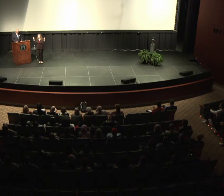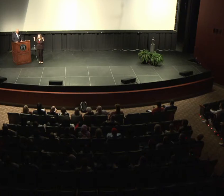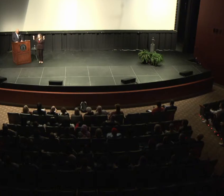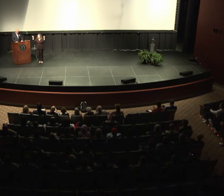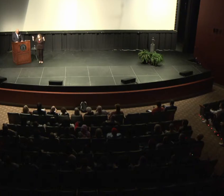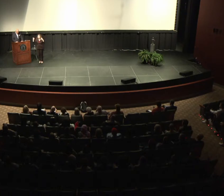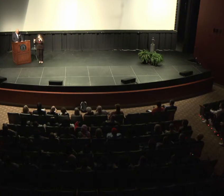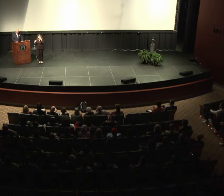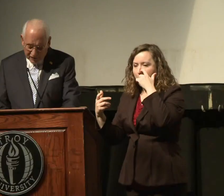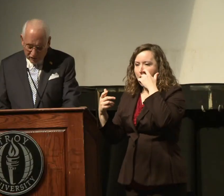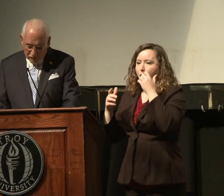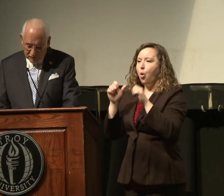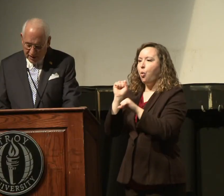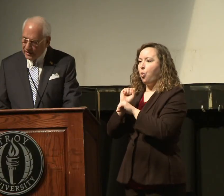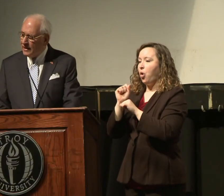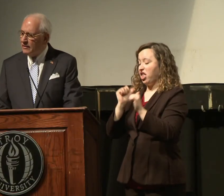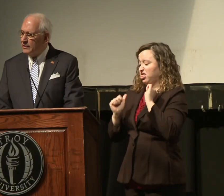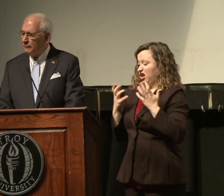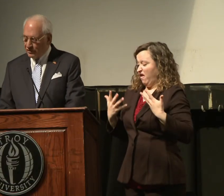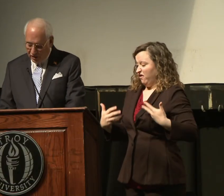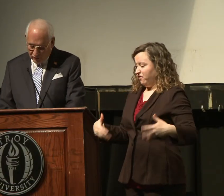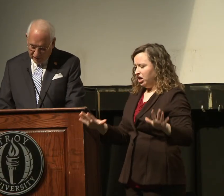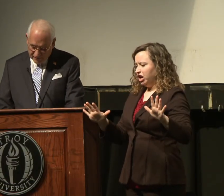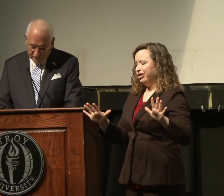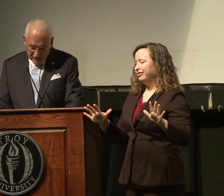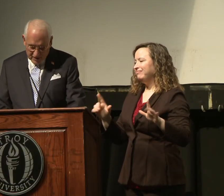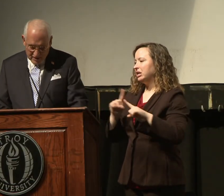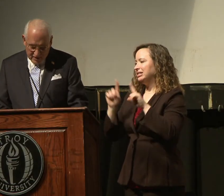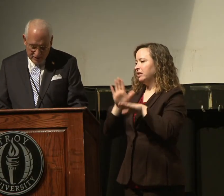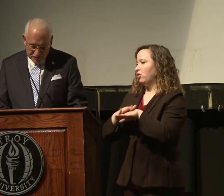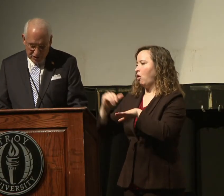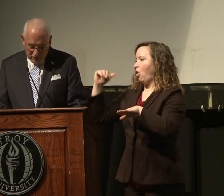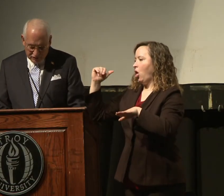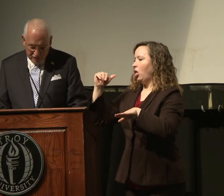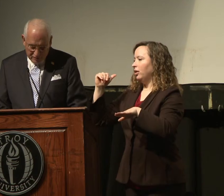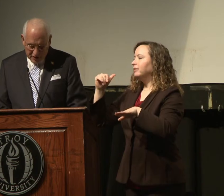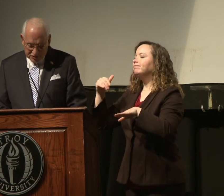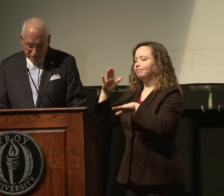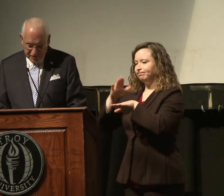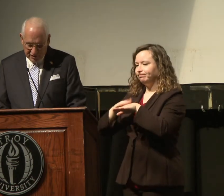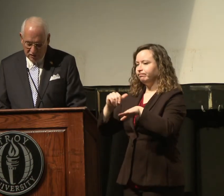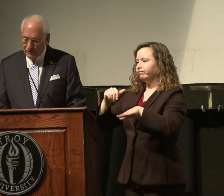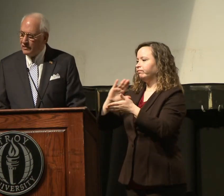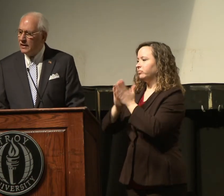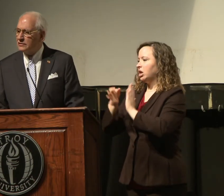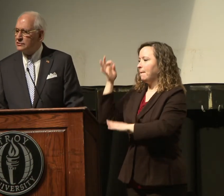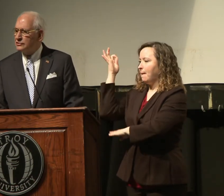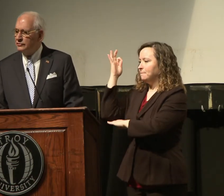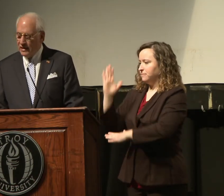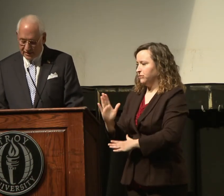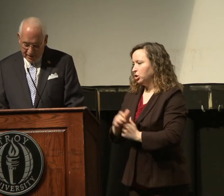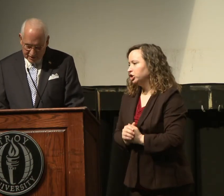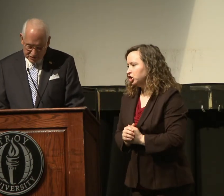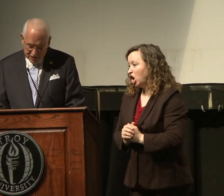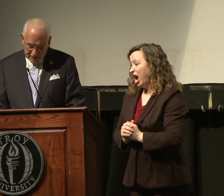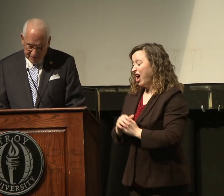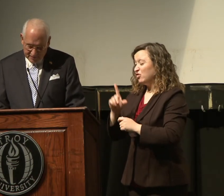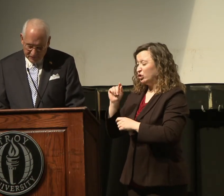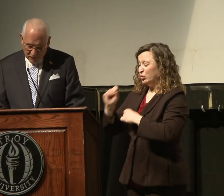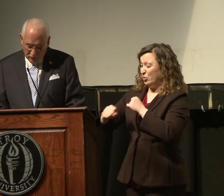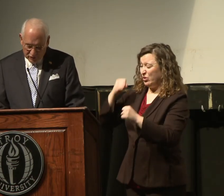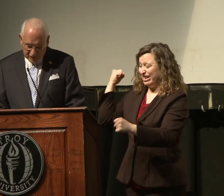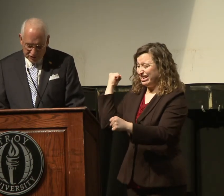After working in theater, though, Danny had a different calling. He was called to the ministry, and over the next two decades,